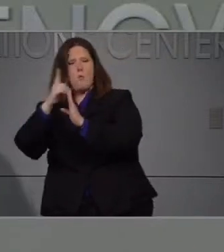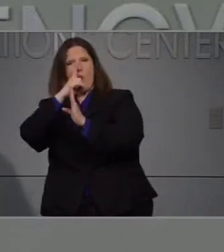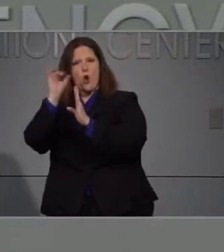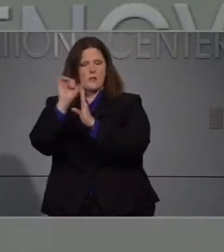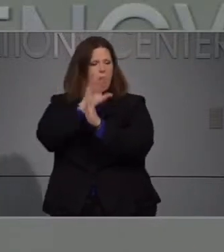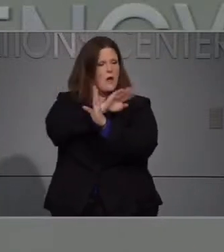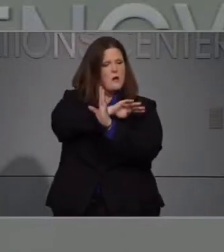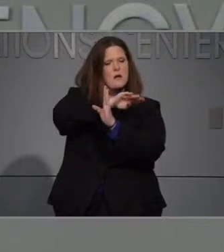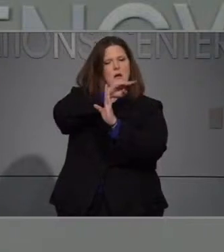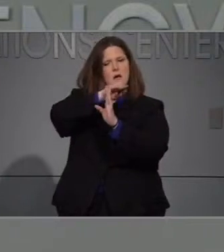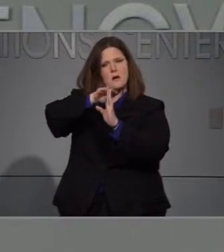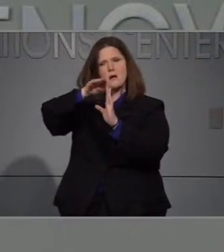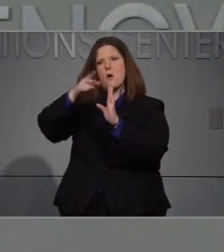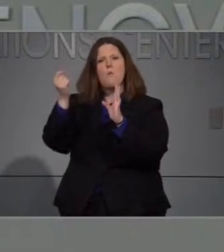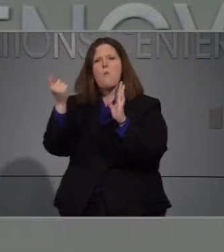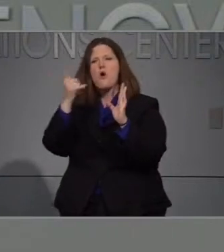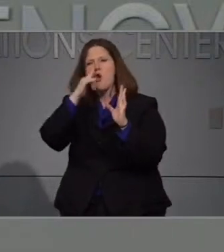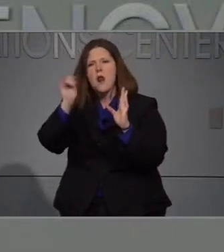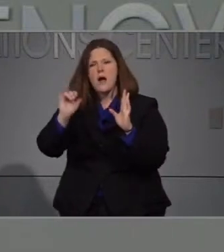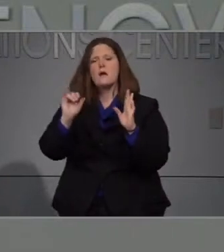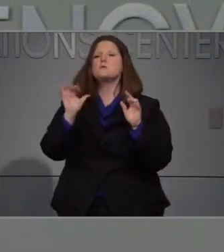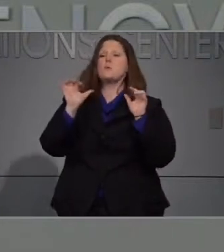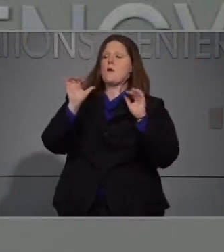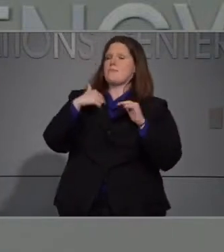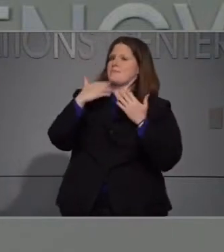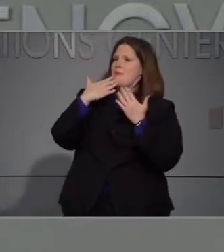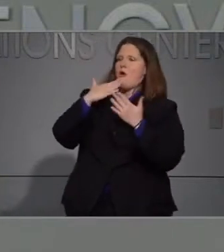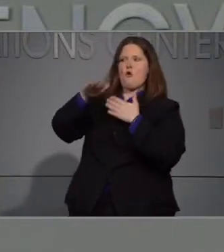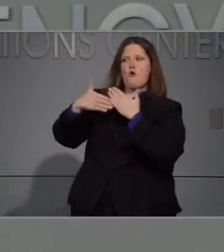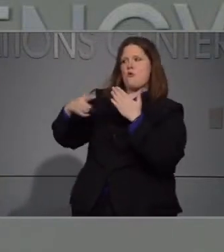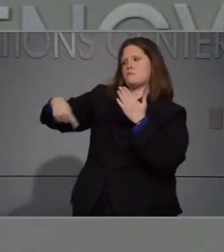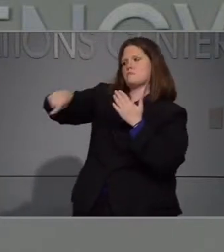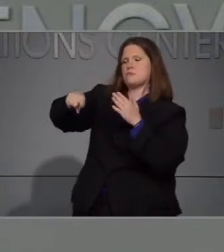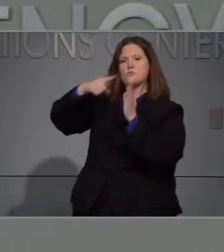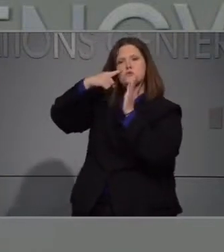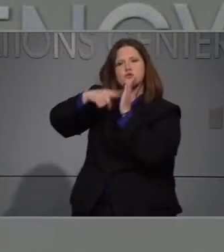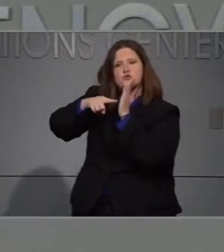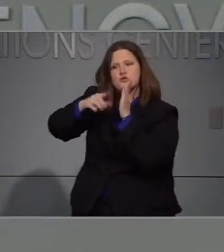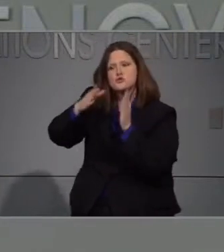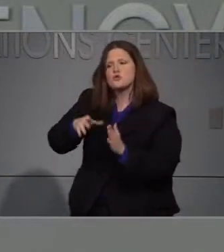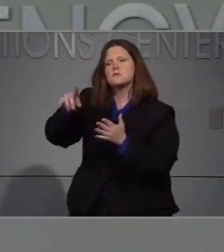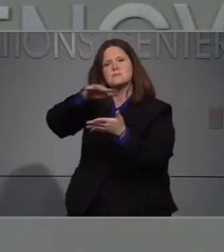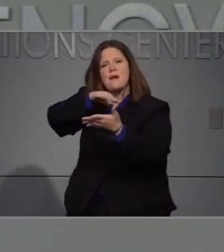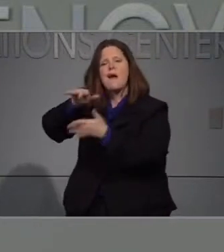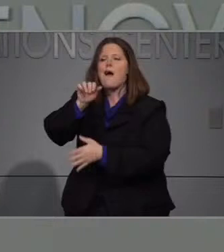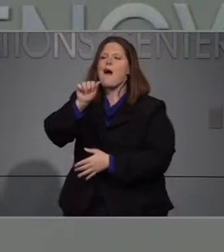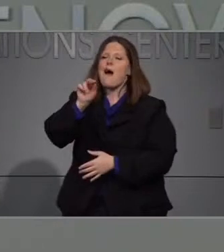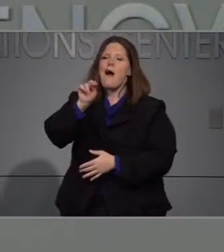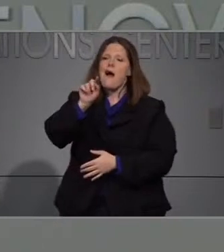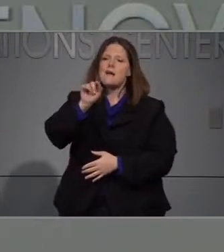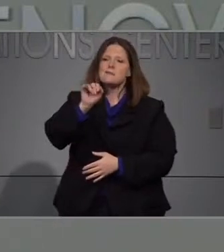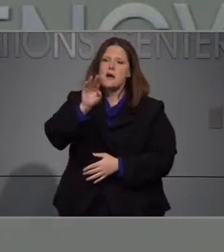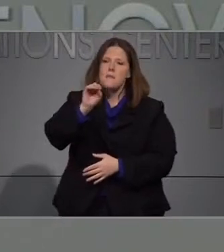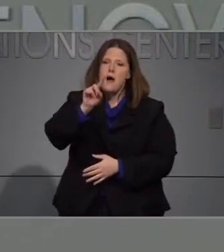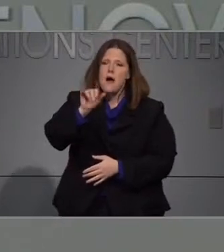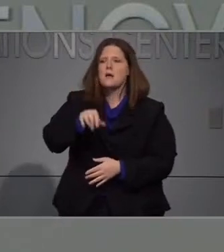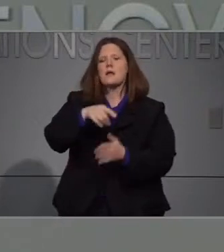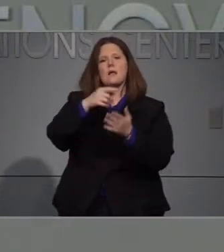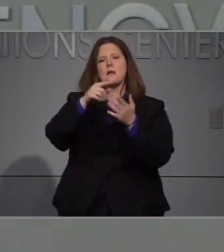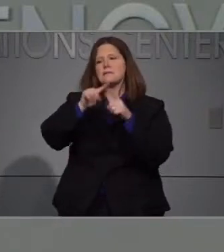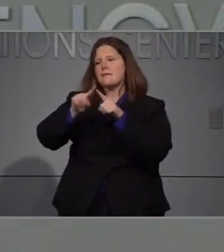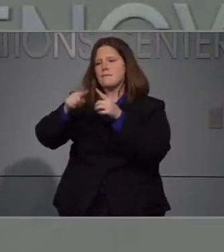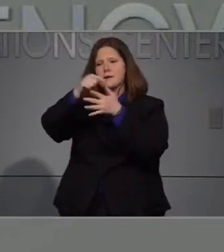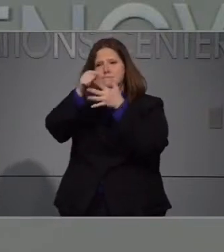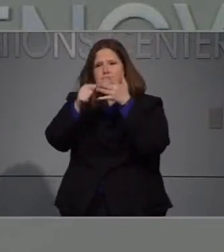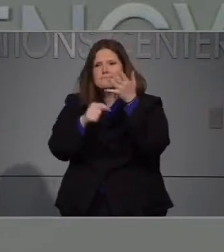is excellent here in North Carolina, for all that they're doing on both antibody and prevalence studies, but again, on therapeutics, on vaccines. It's so